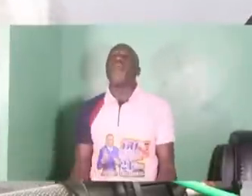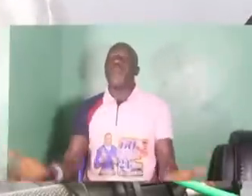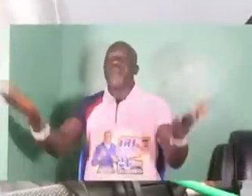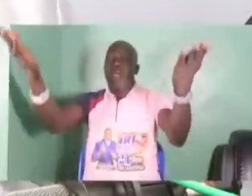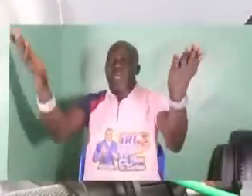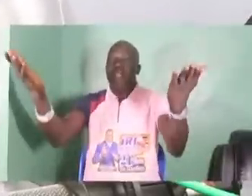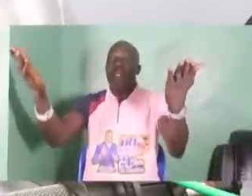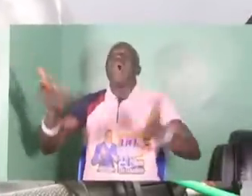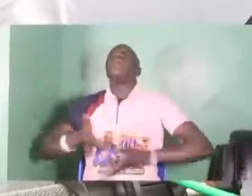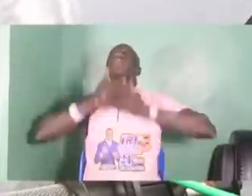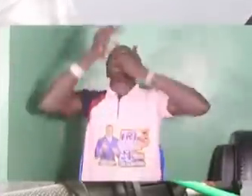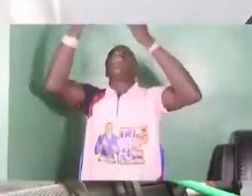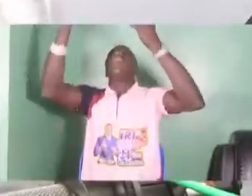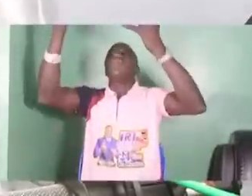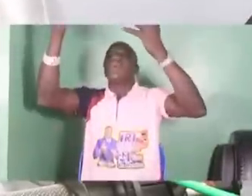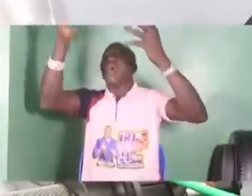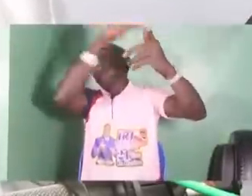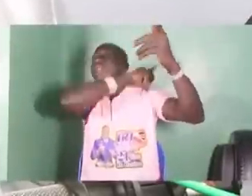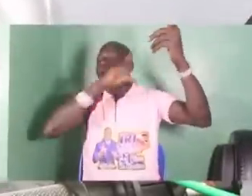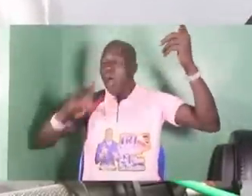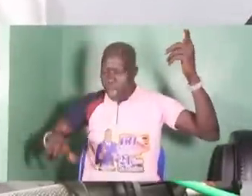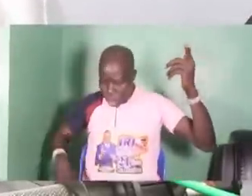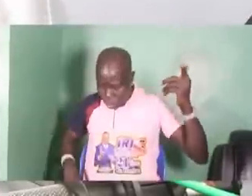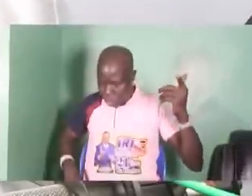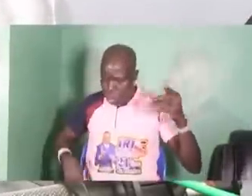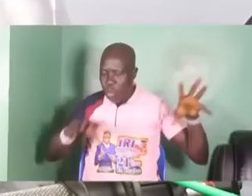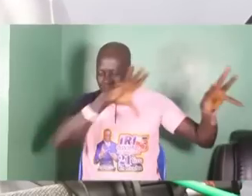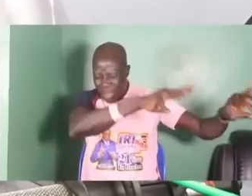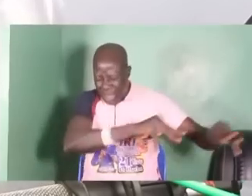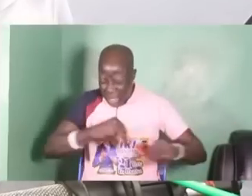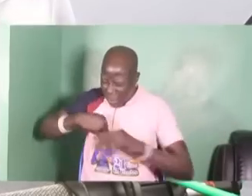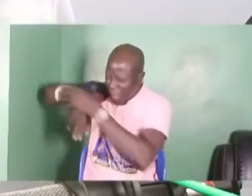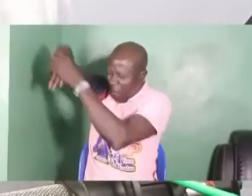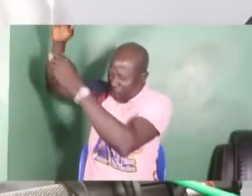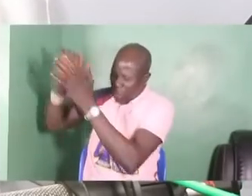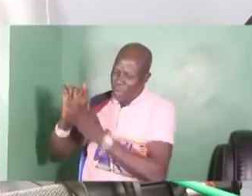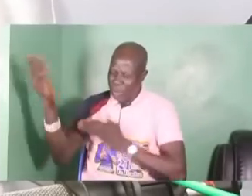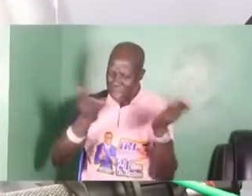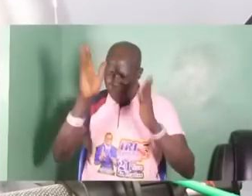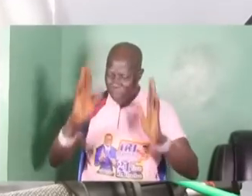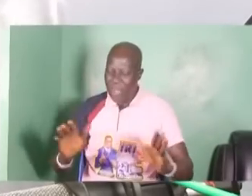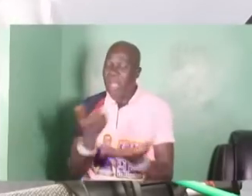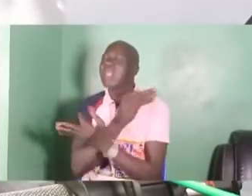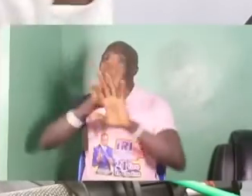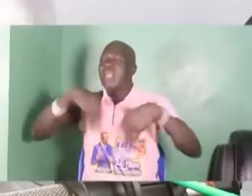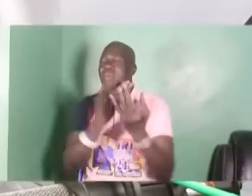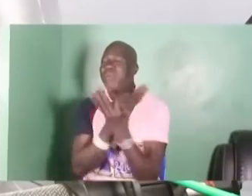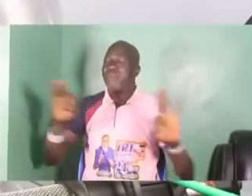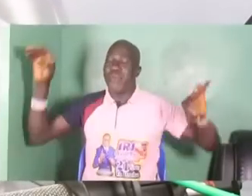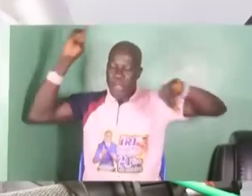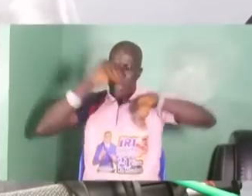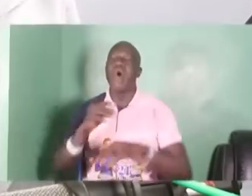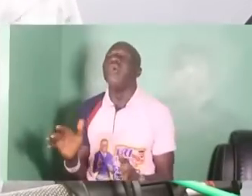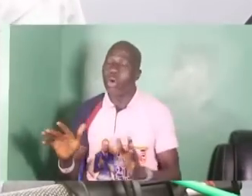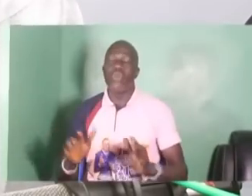Monday morning tomorrow o ma ni agbara will be powerful o adura pataki wa mo fe se I want to for our program ti nbo wa for the